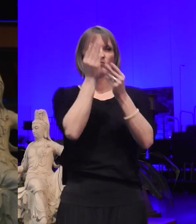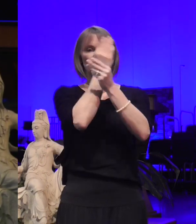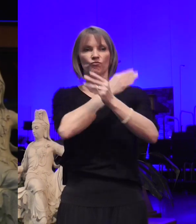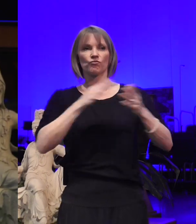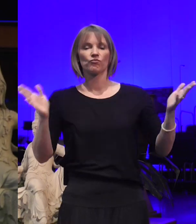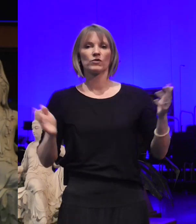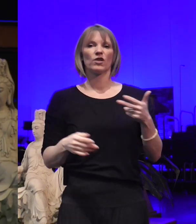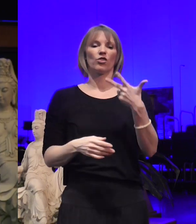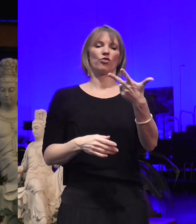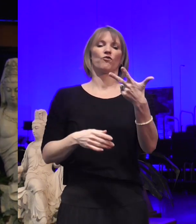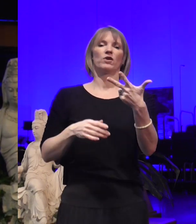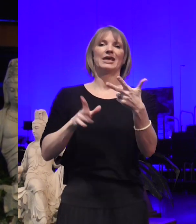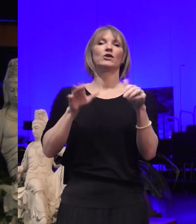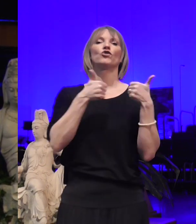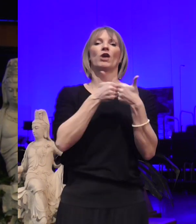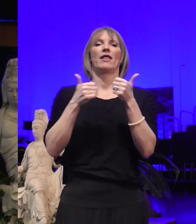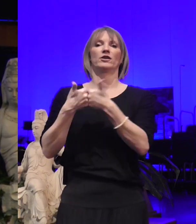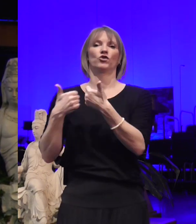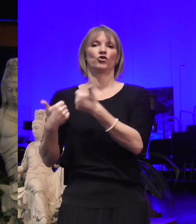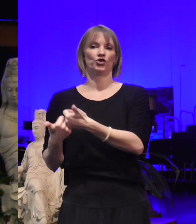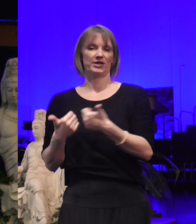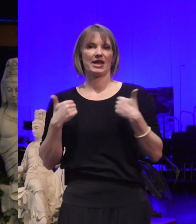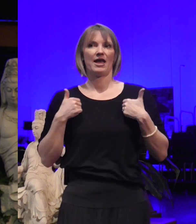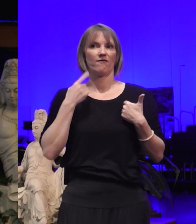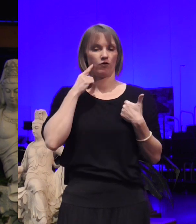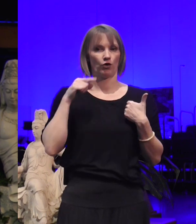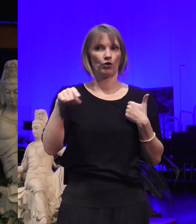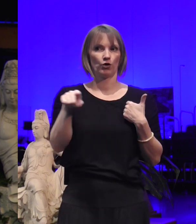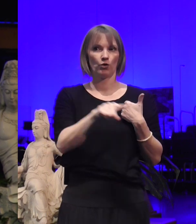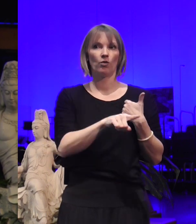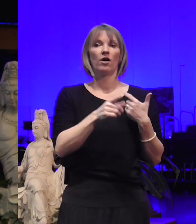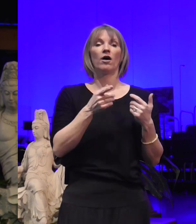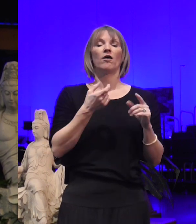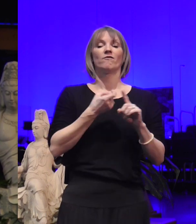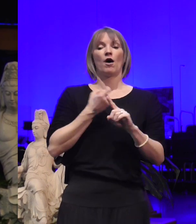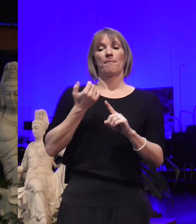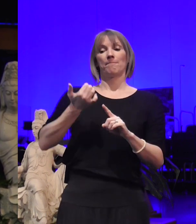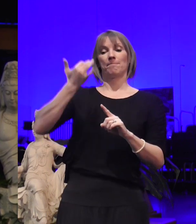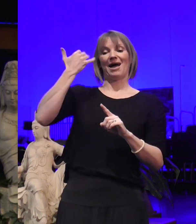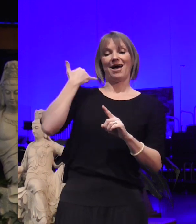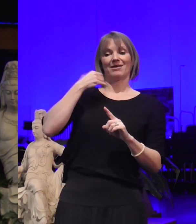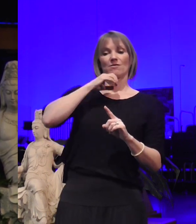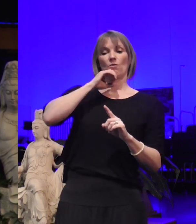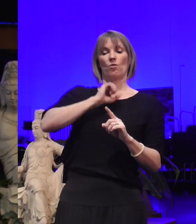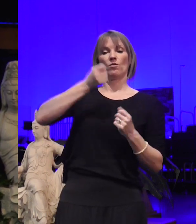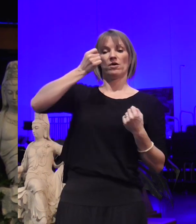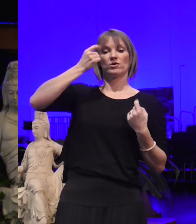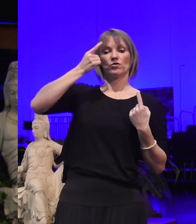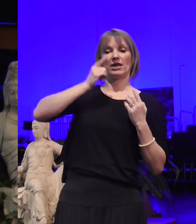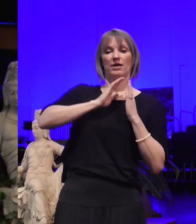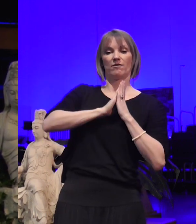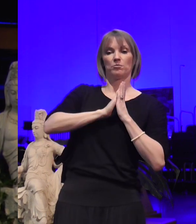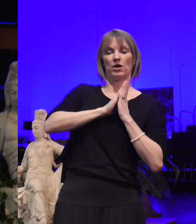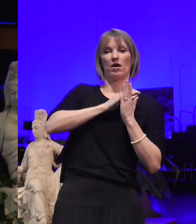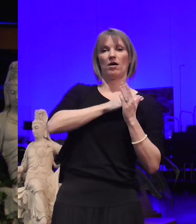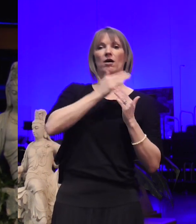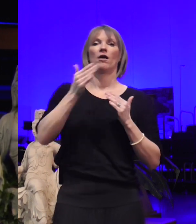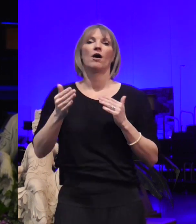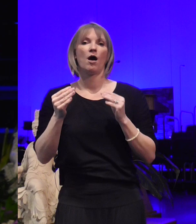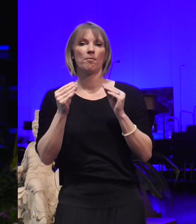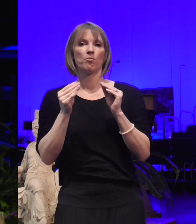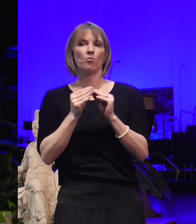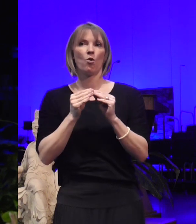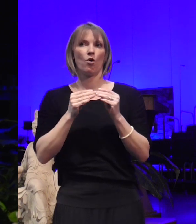3 challenges I have for you to move from a past old understanding of prayer to a more